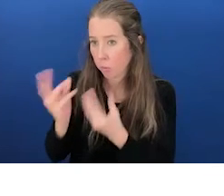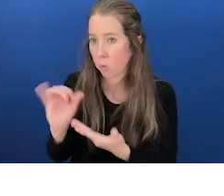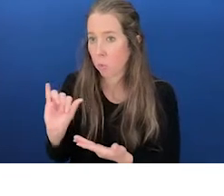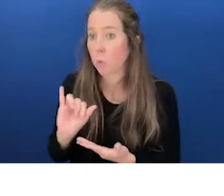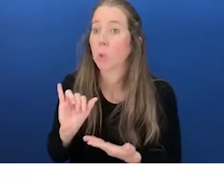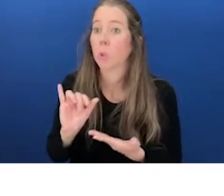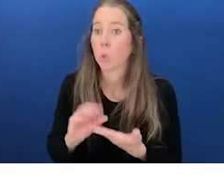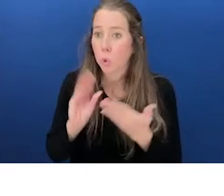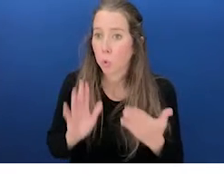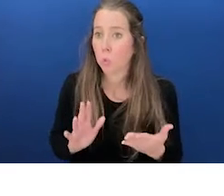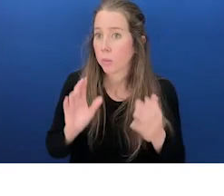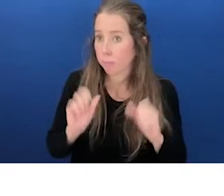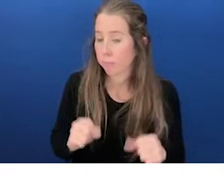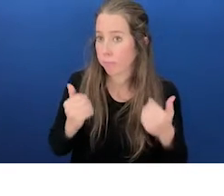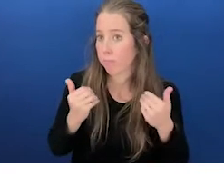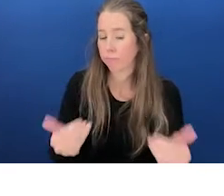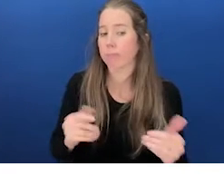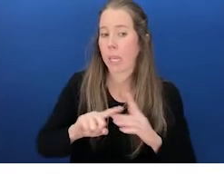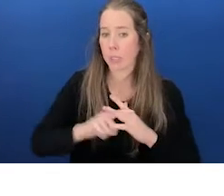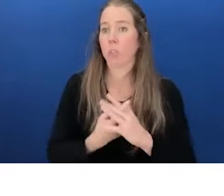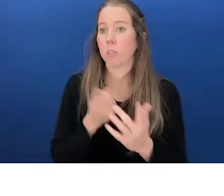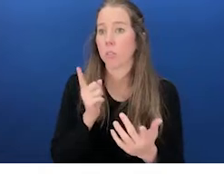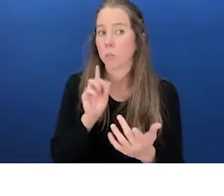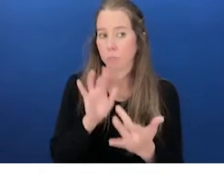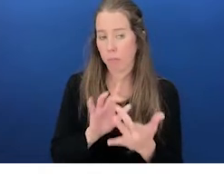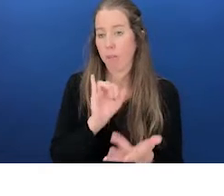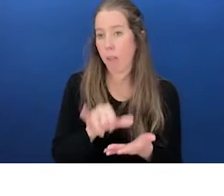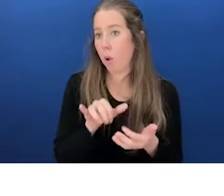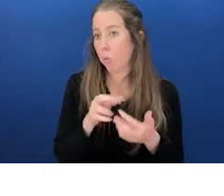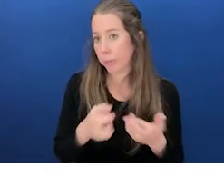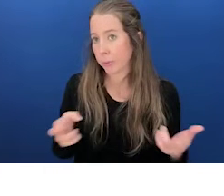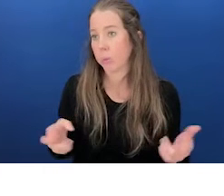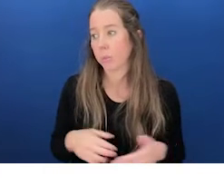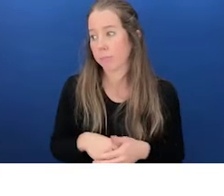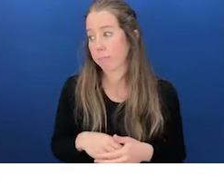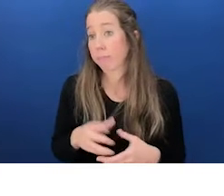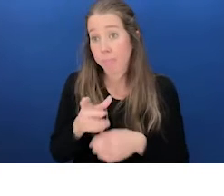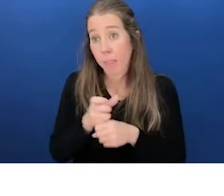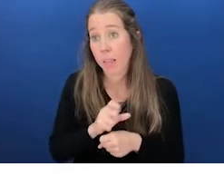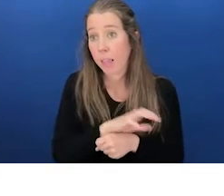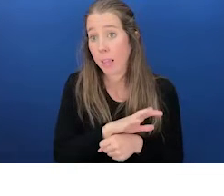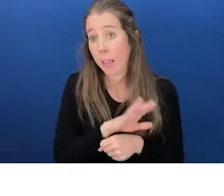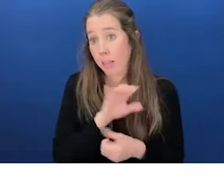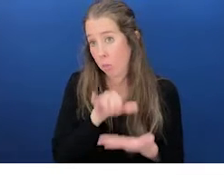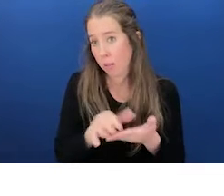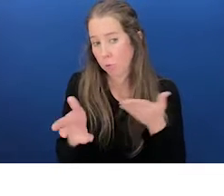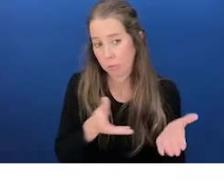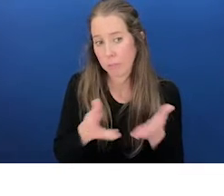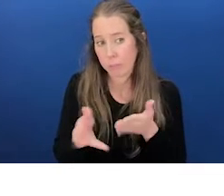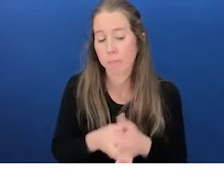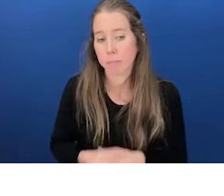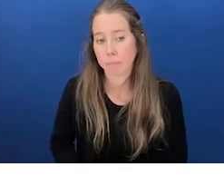make that initiative to go to that resource and receive the services that they need.